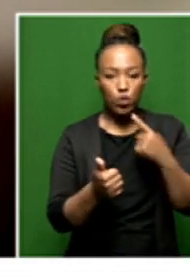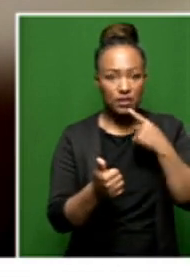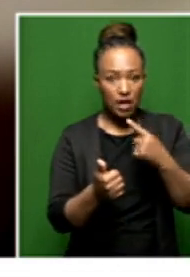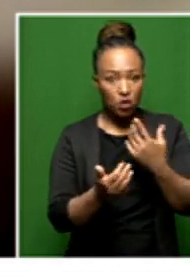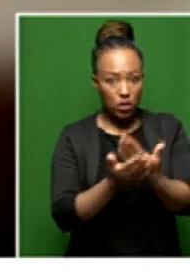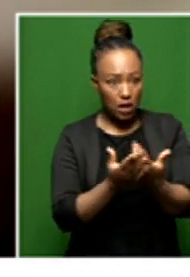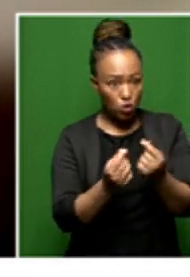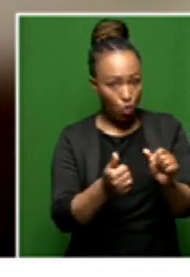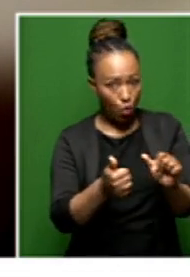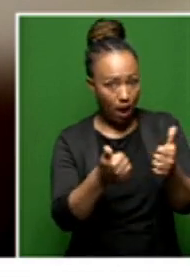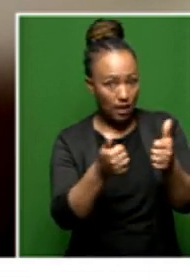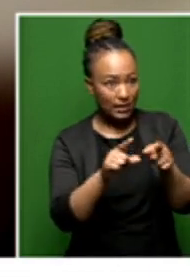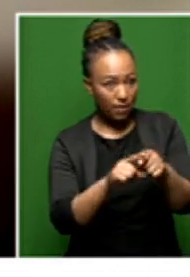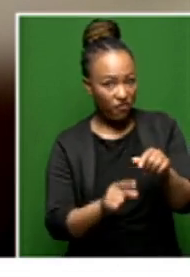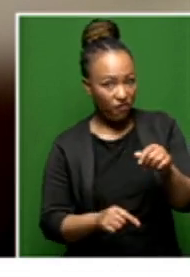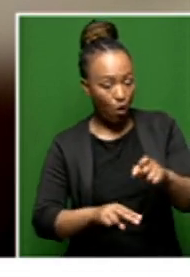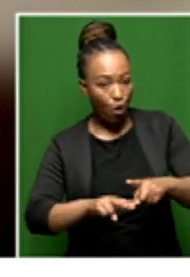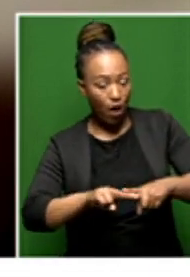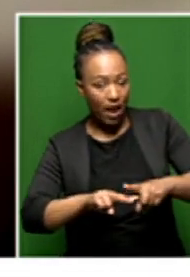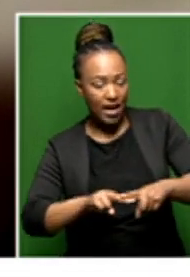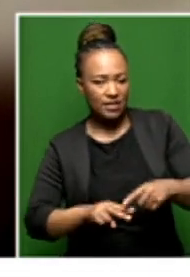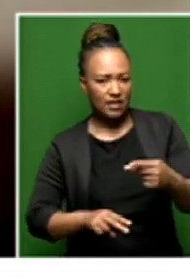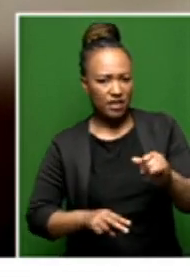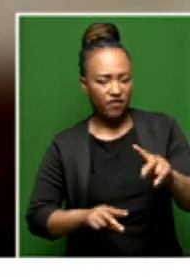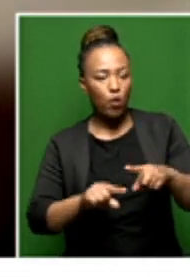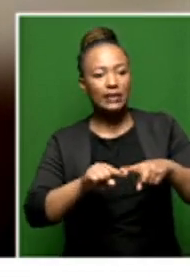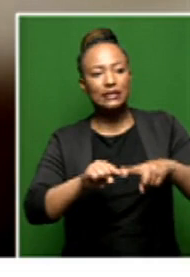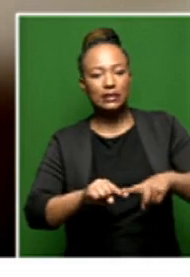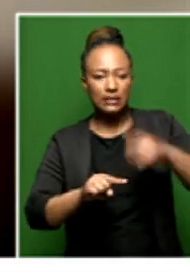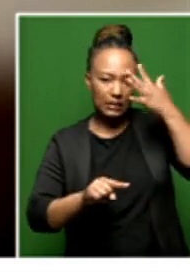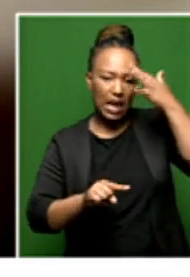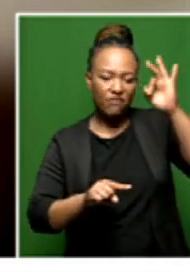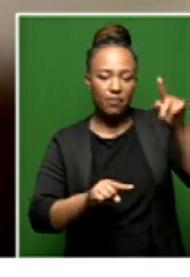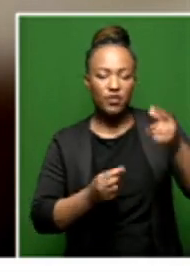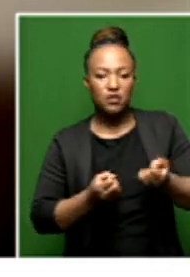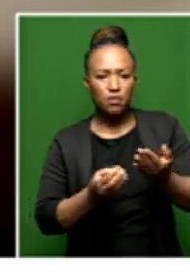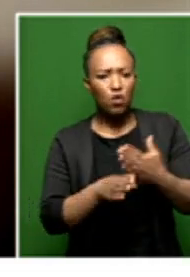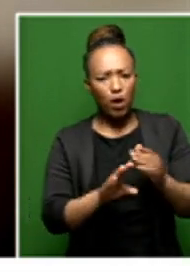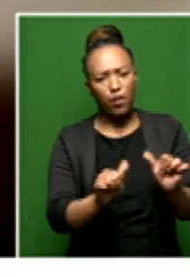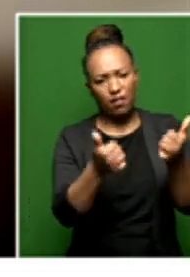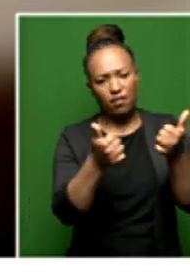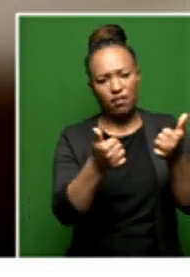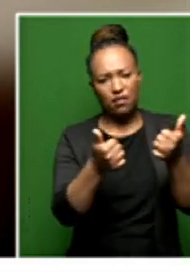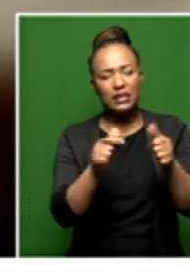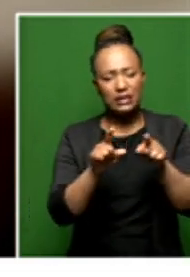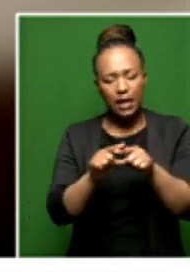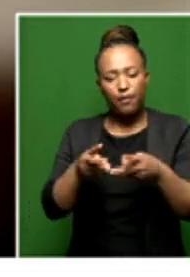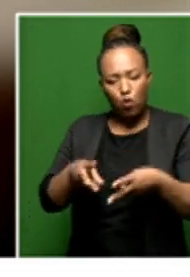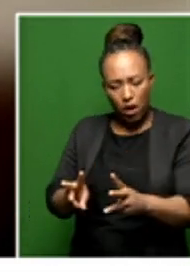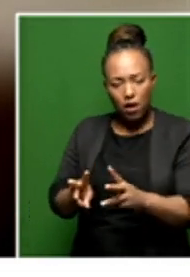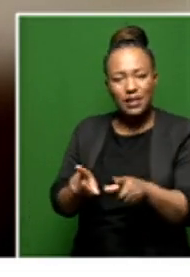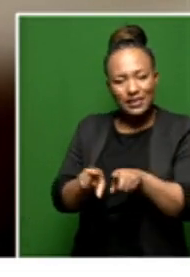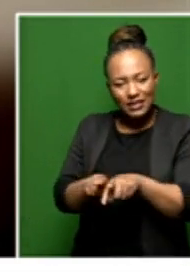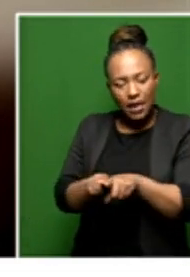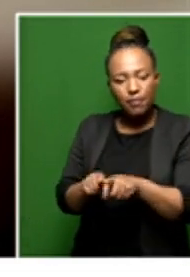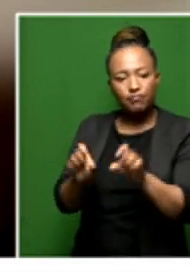for AIDS, and so many people depend on the government supply, and it works actually really well, we have to think about doing a